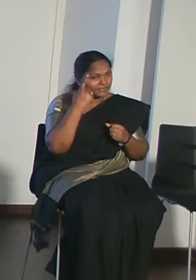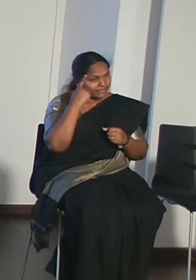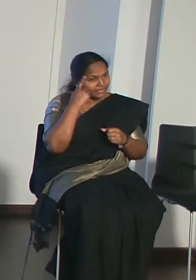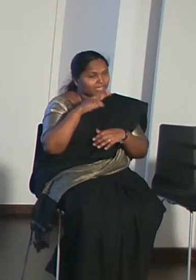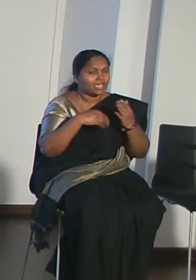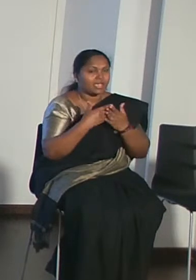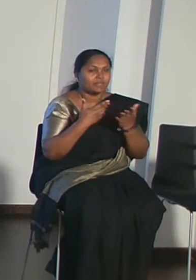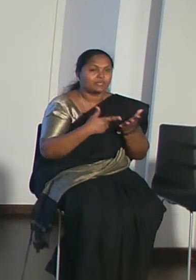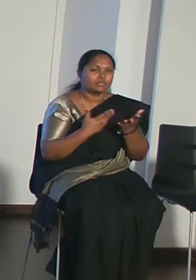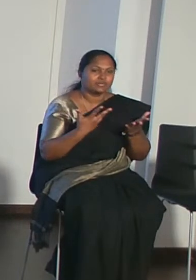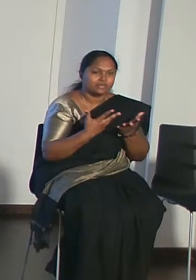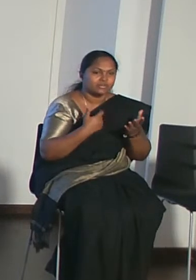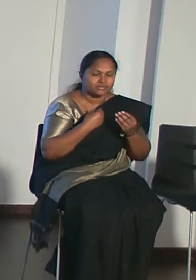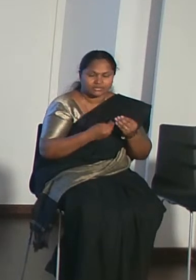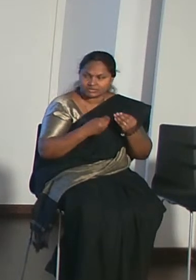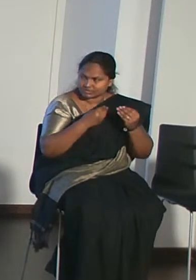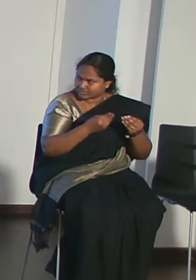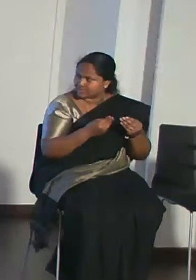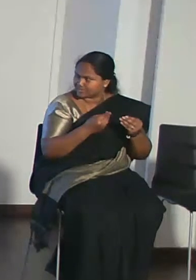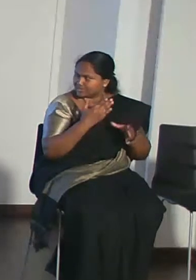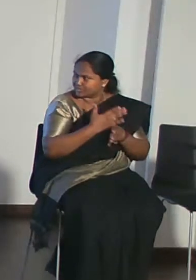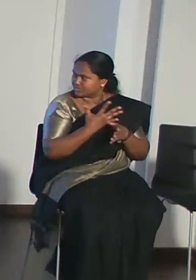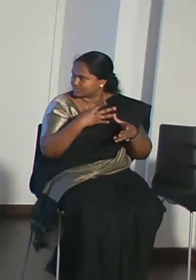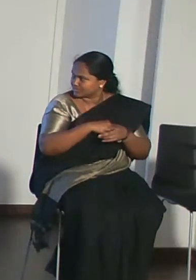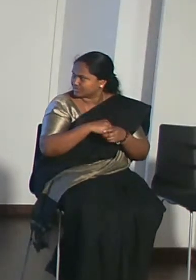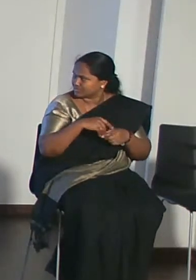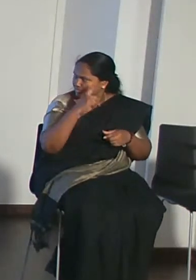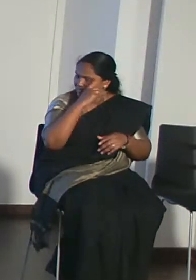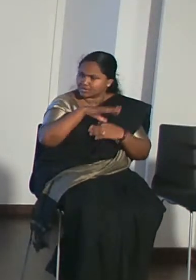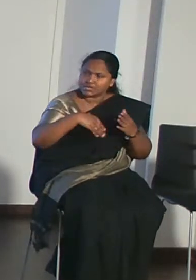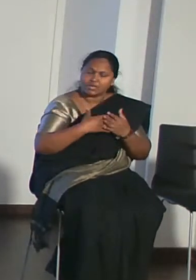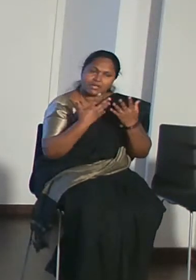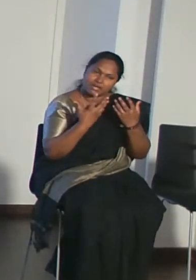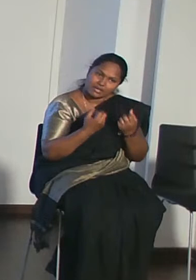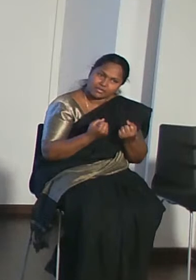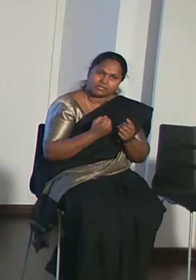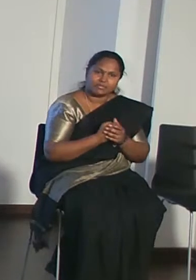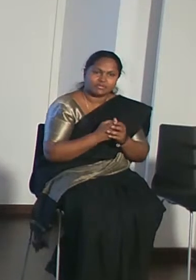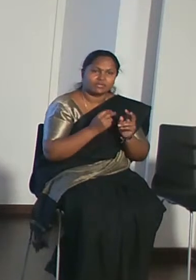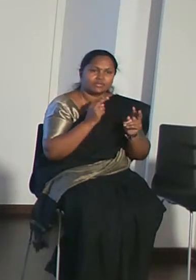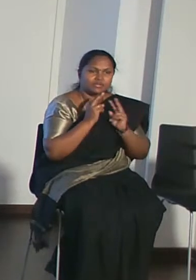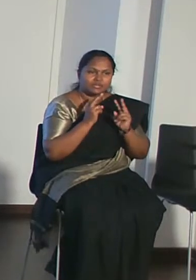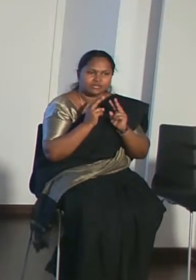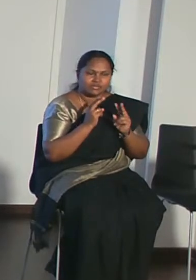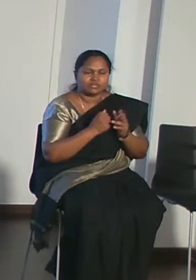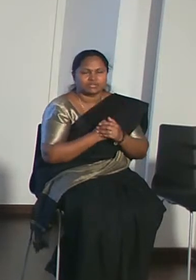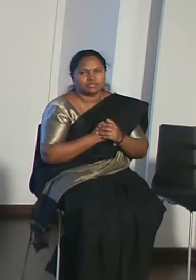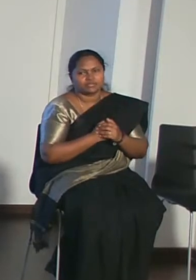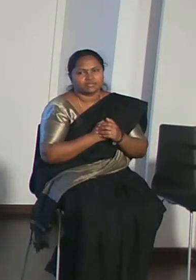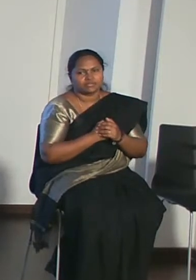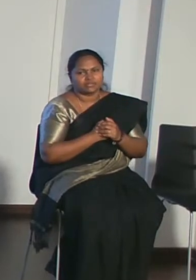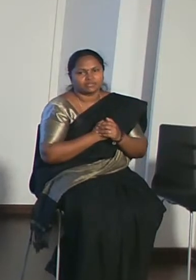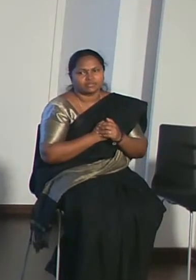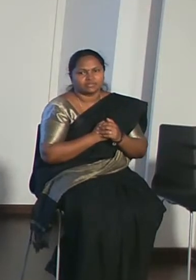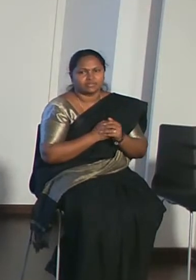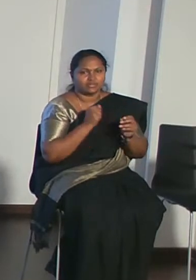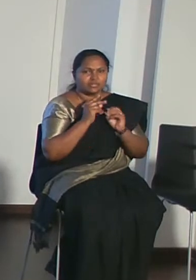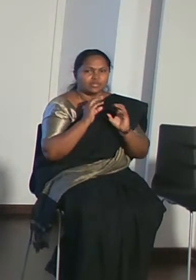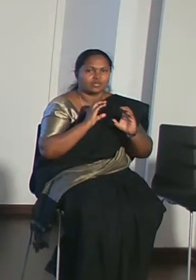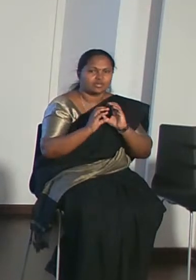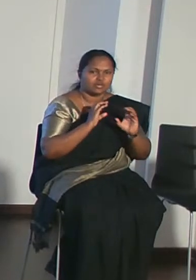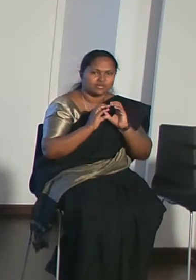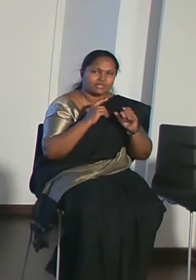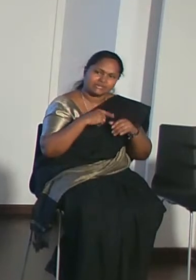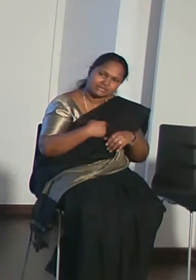that, Pramoda's work is around talks, is around conversations